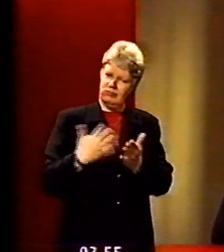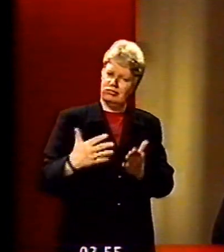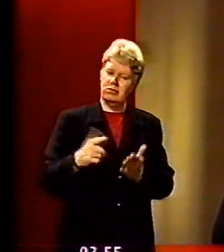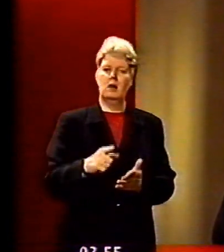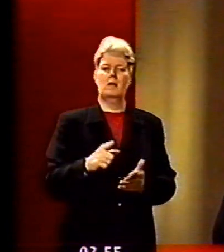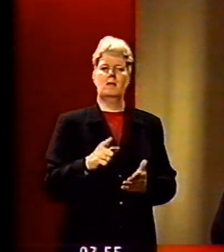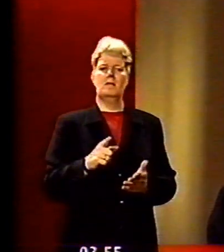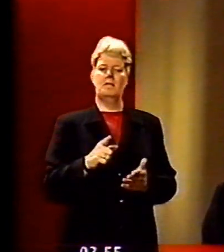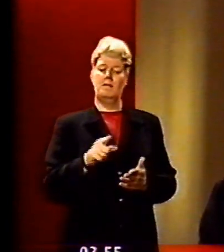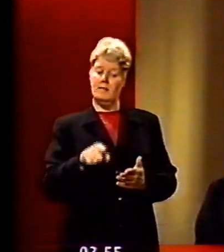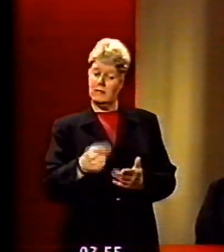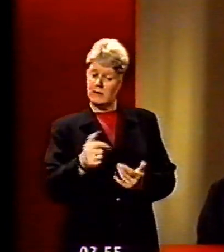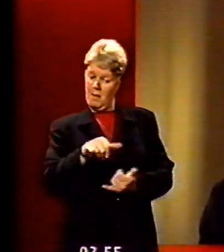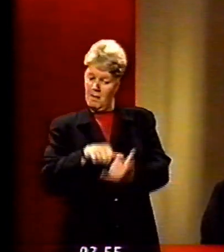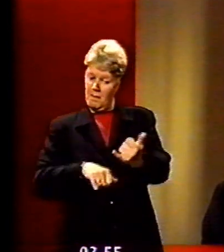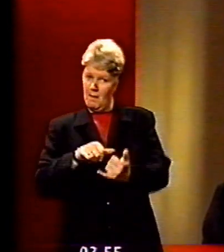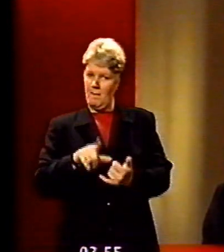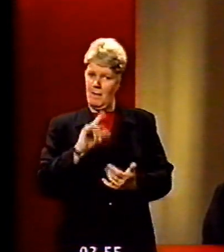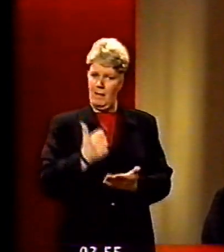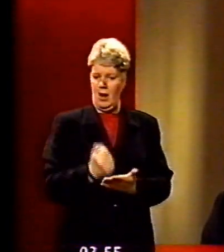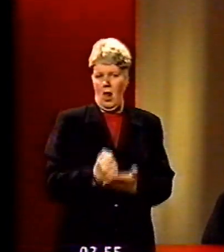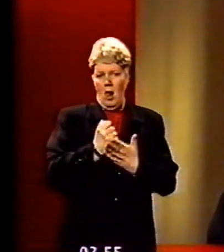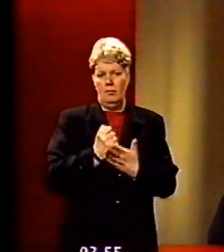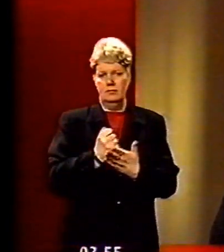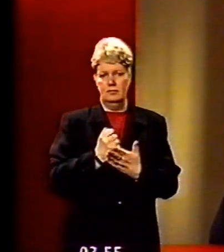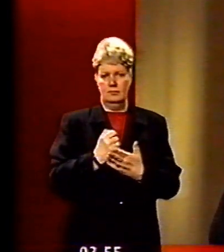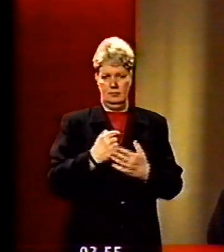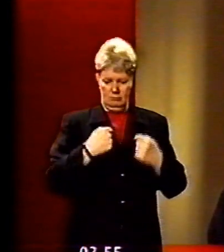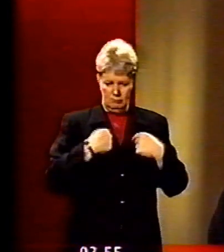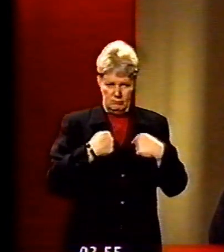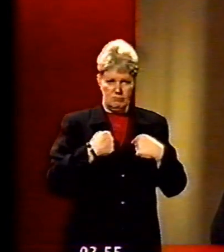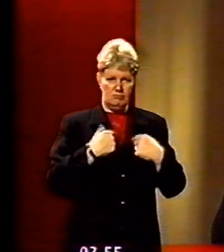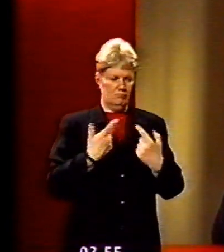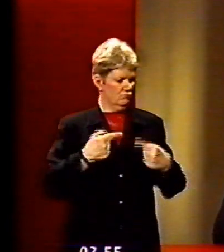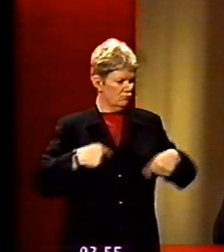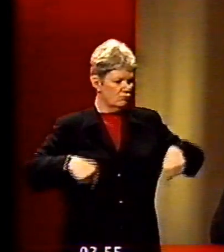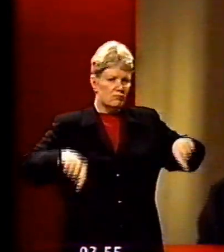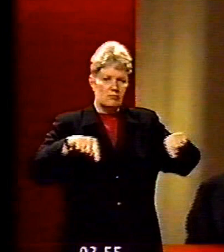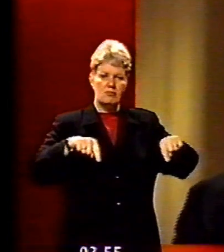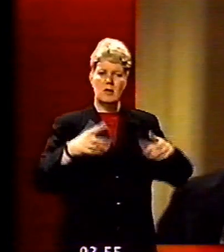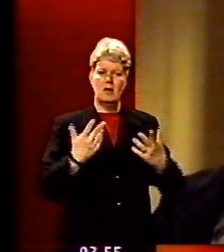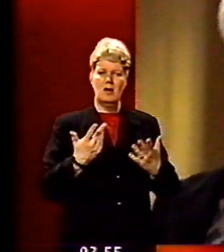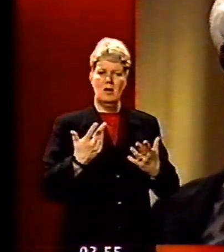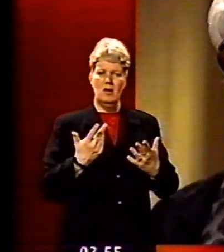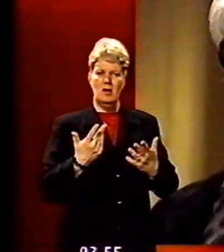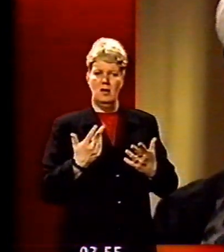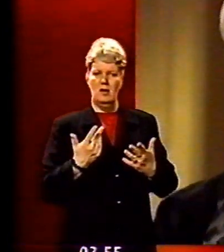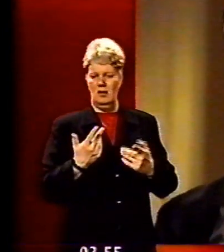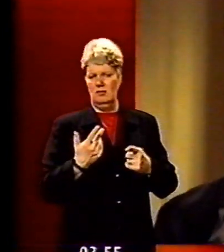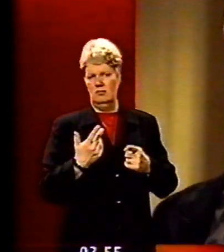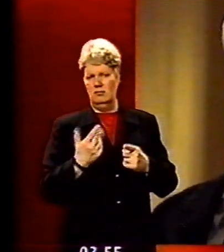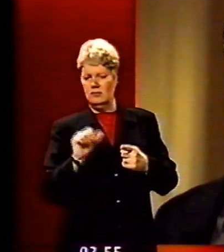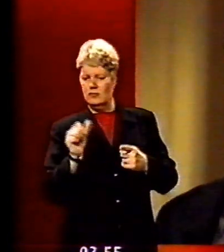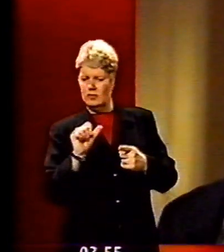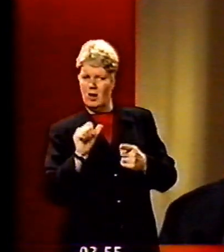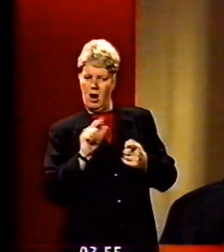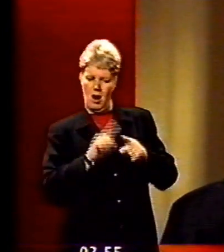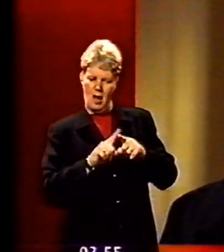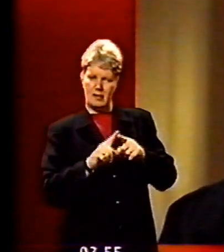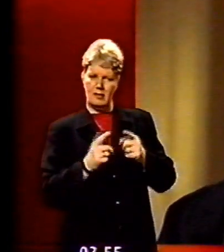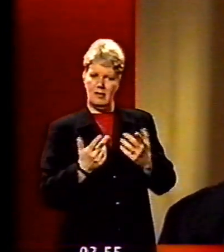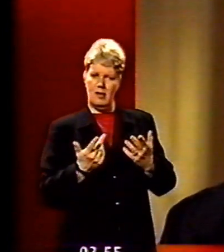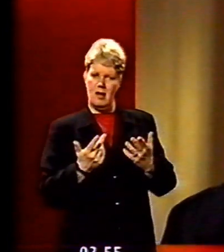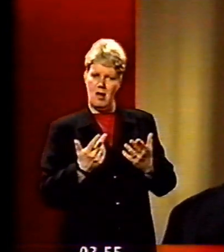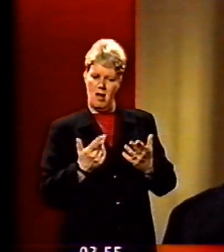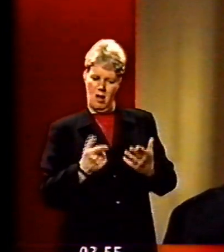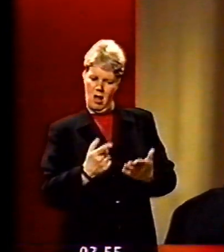that some of those documents may... You know, there, a lot of them are in Chile, or copies of them anyway, and I